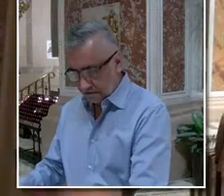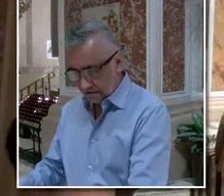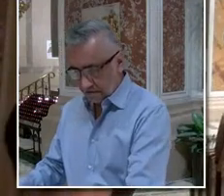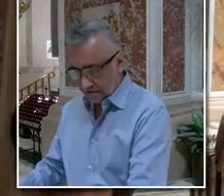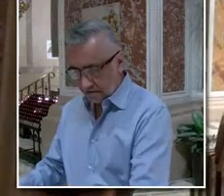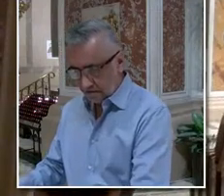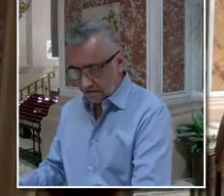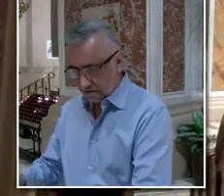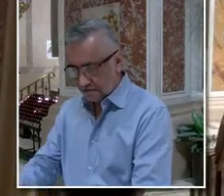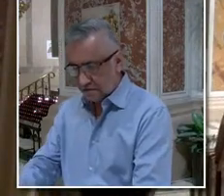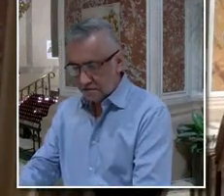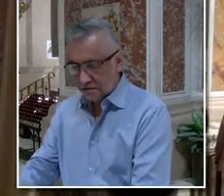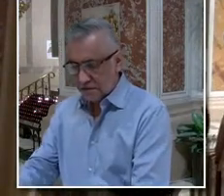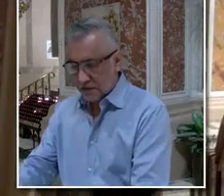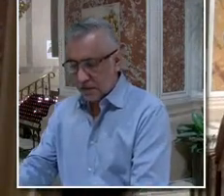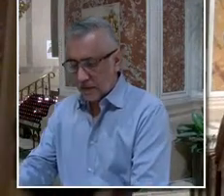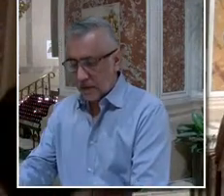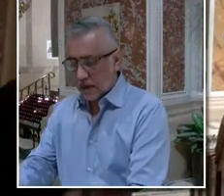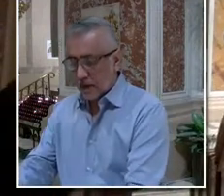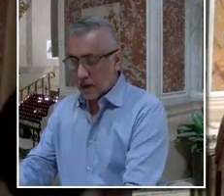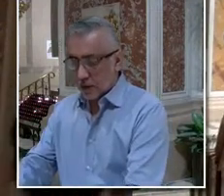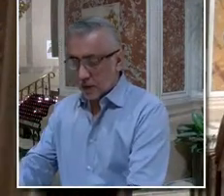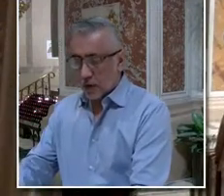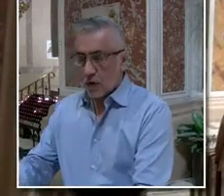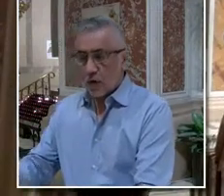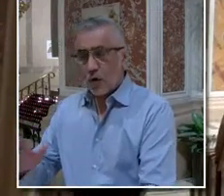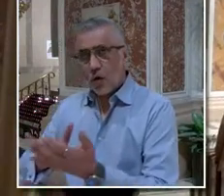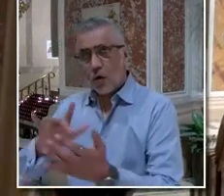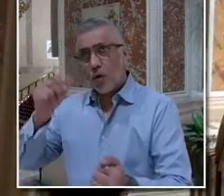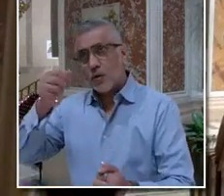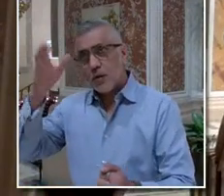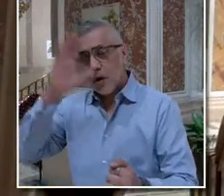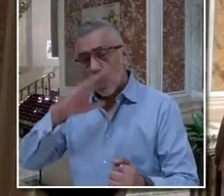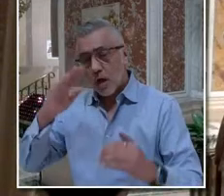Glory to God in the highest.